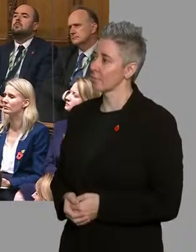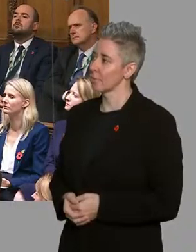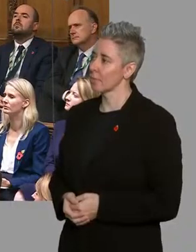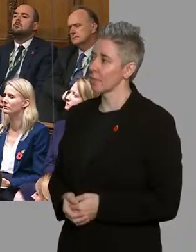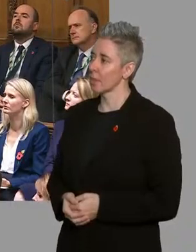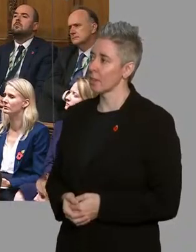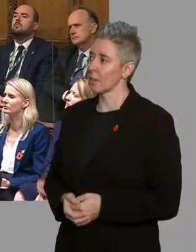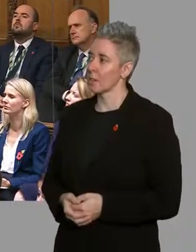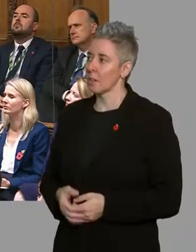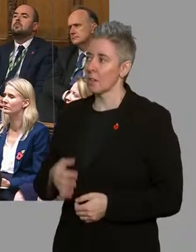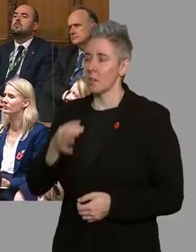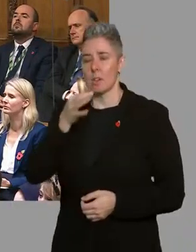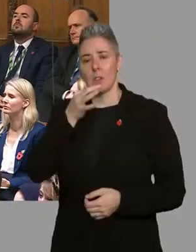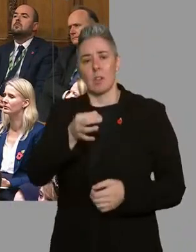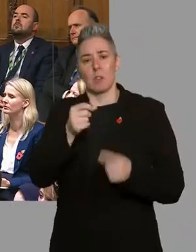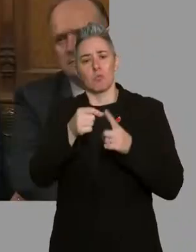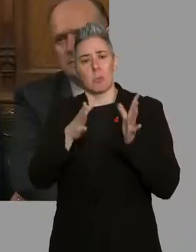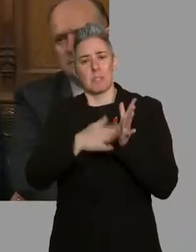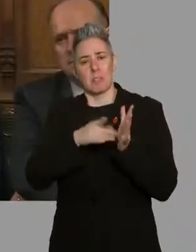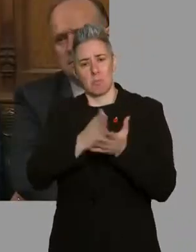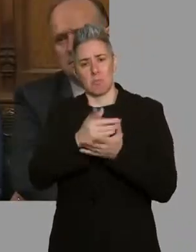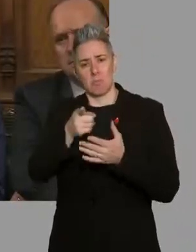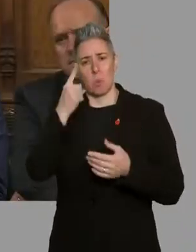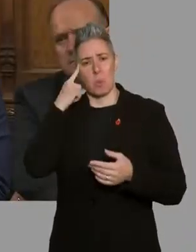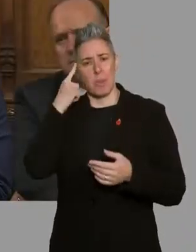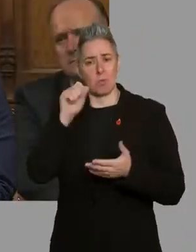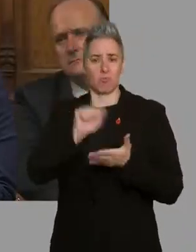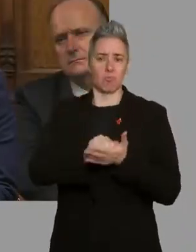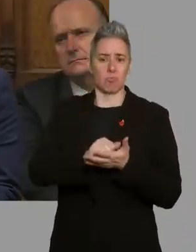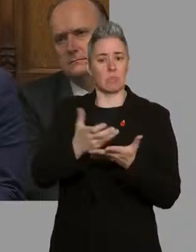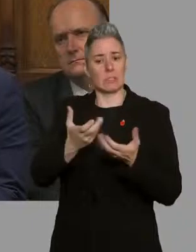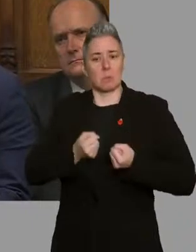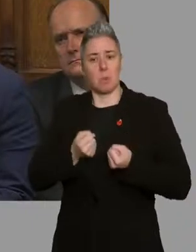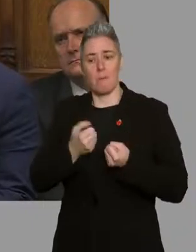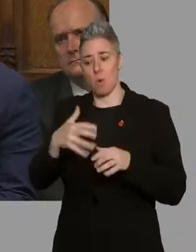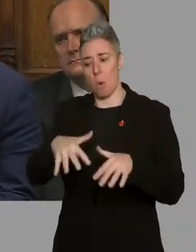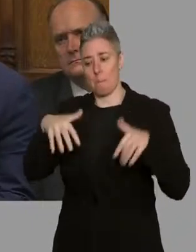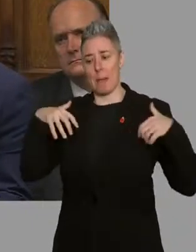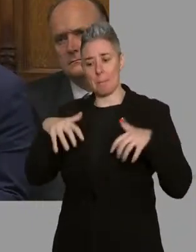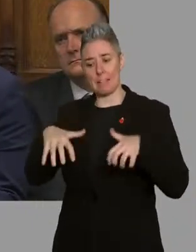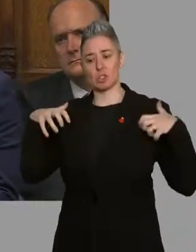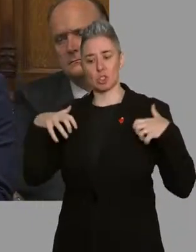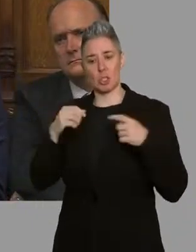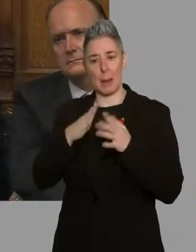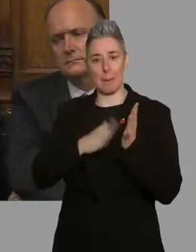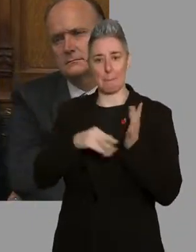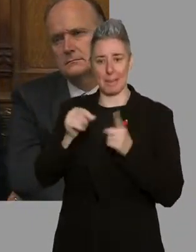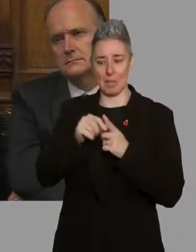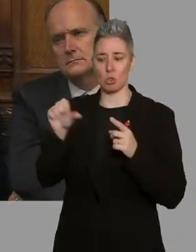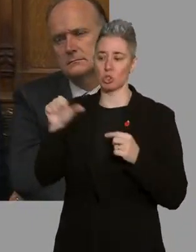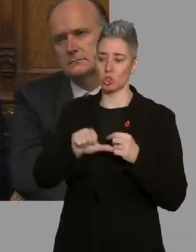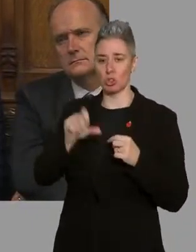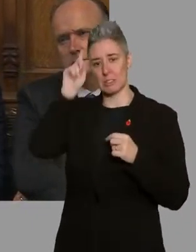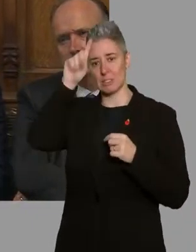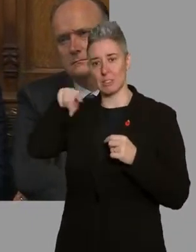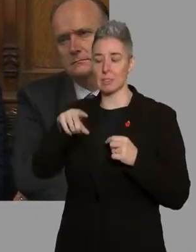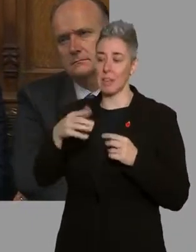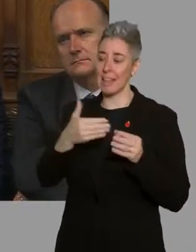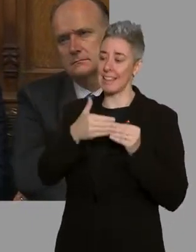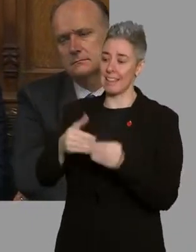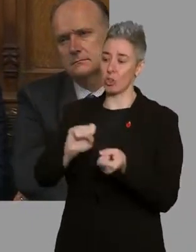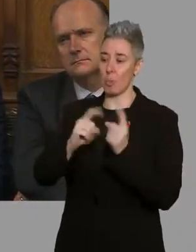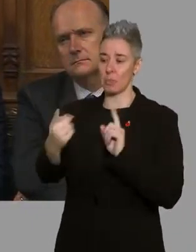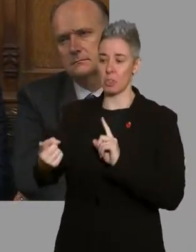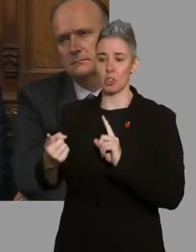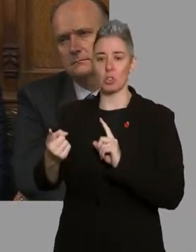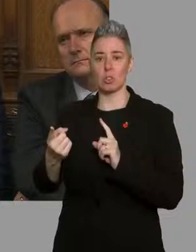a backbench MP to suggest that the Leader of the Opposition represents white supremacy in blackface and is the most prominent member